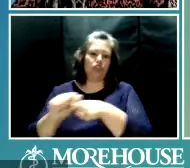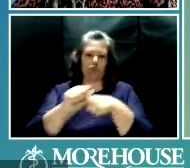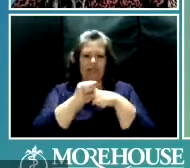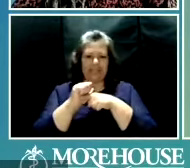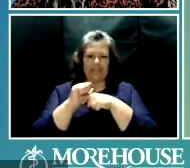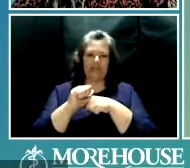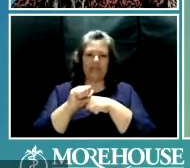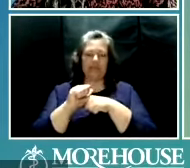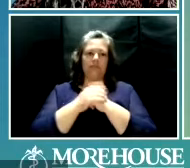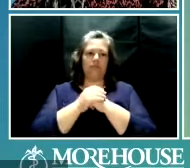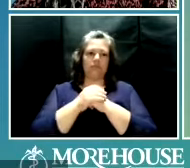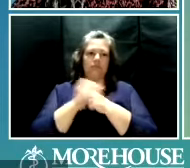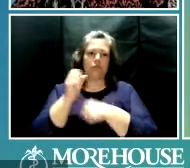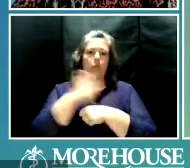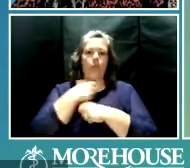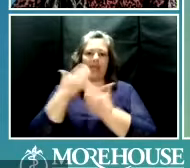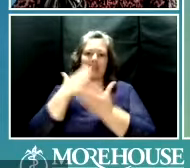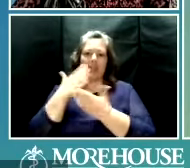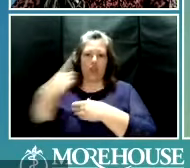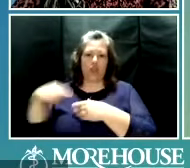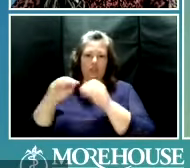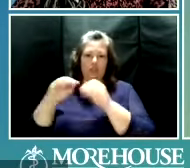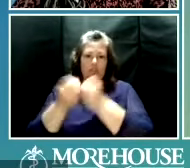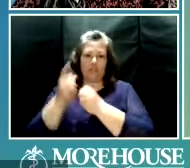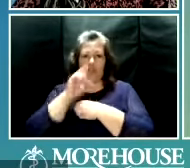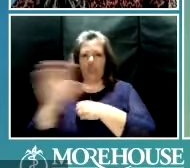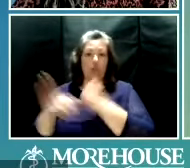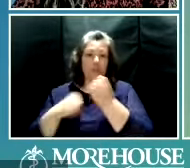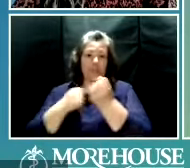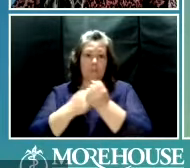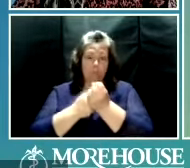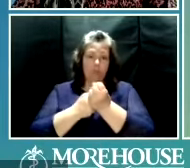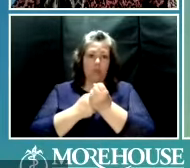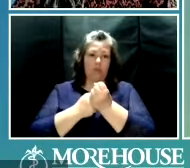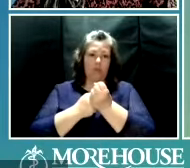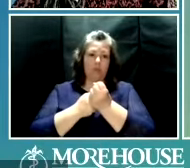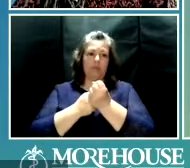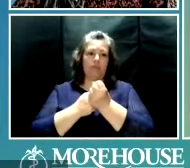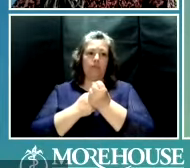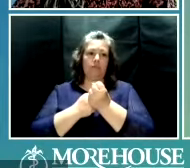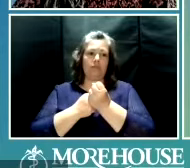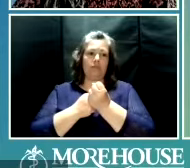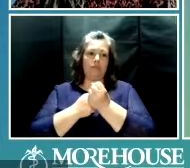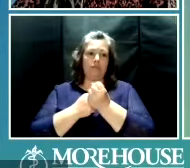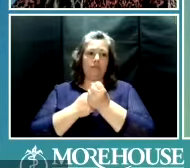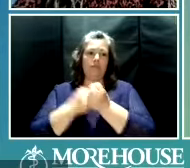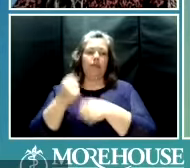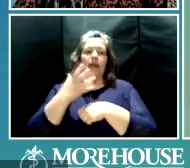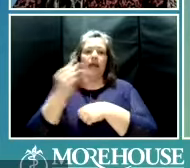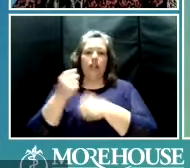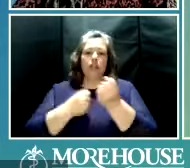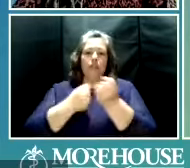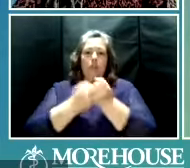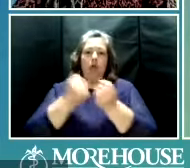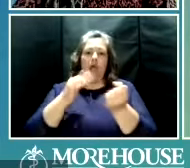We acknowledge these organizations and we thank them for their support of the Satcher Health Leadership Institute and the support